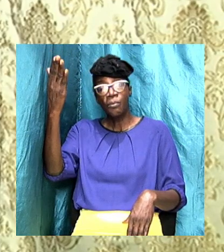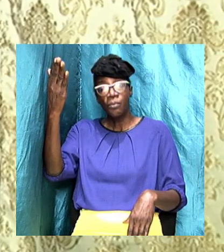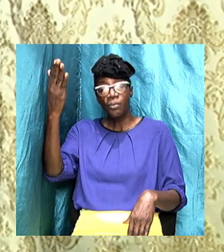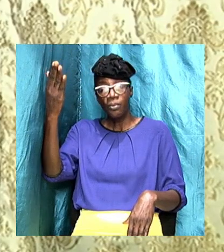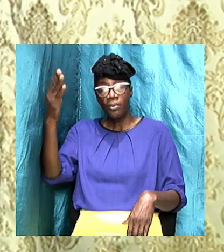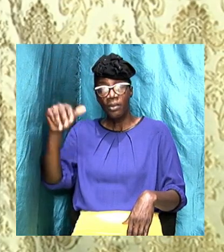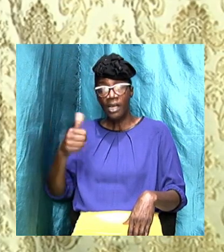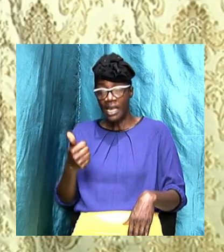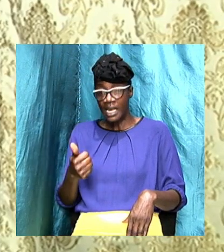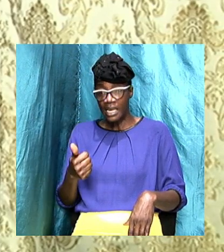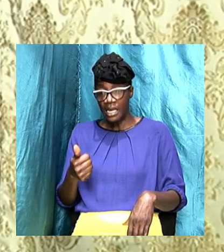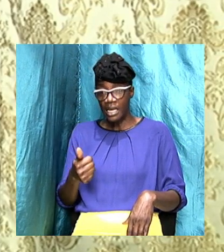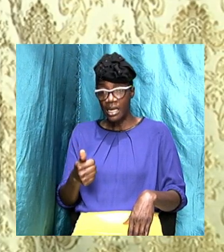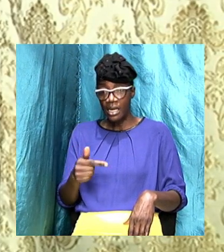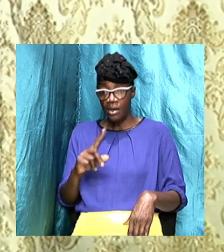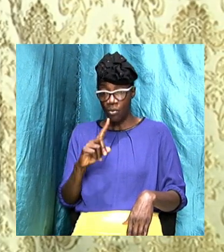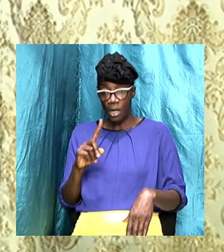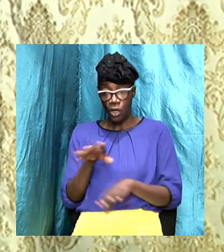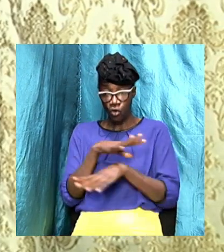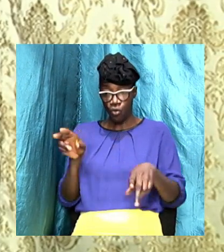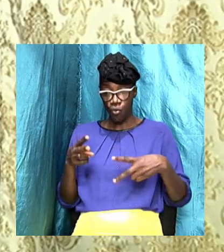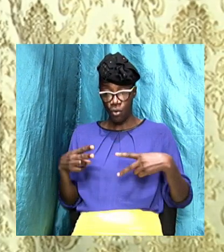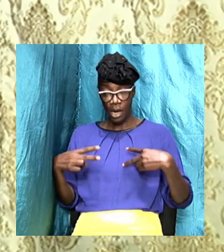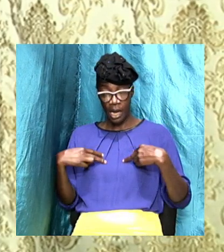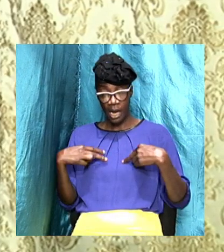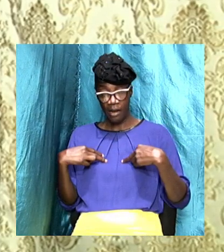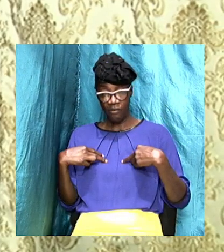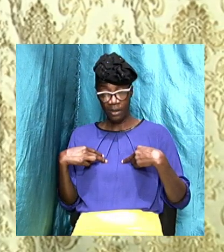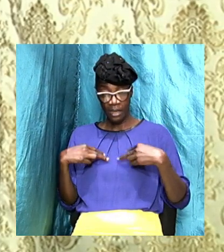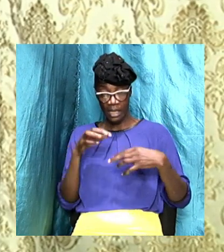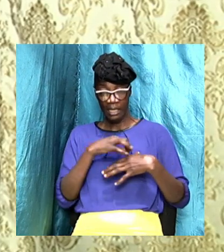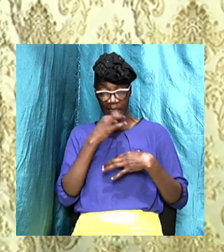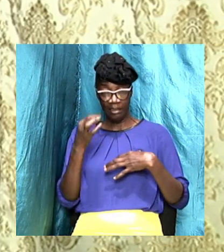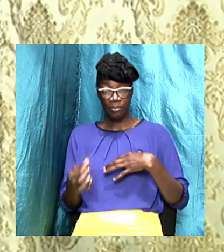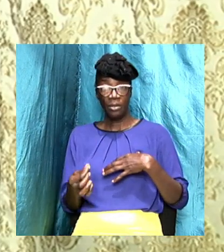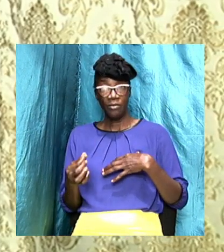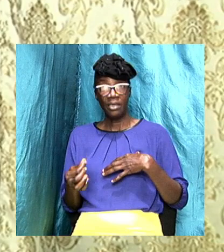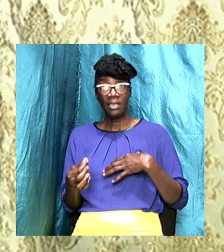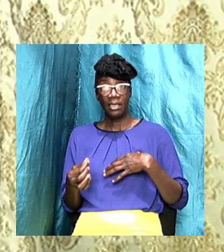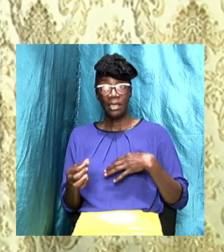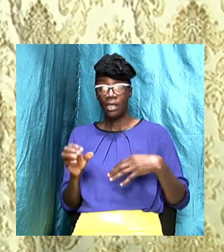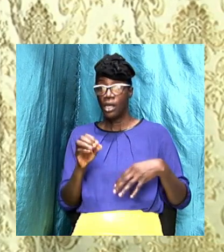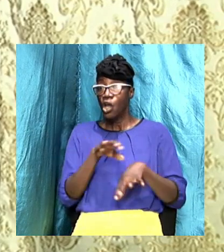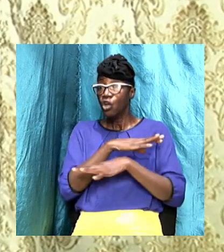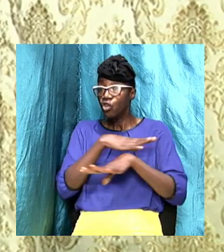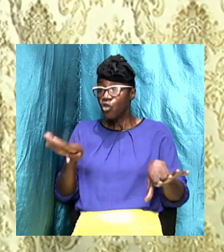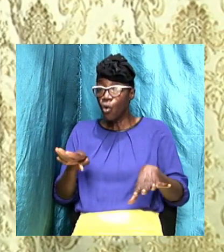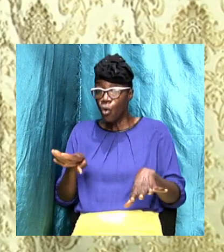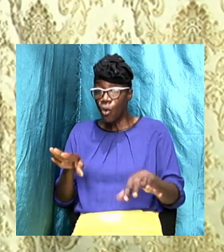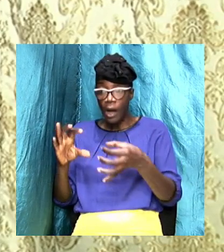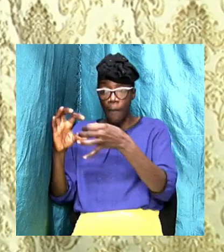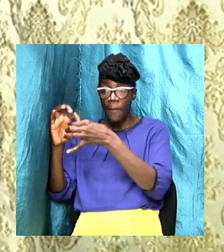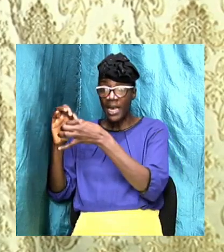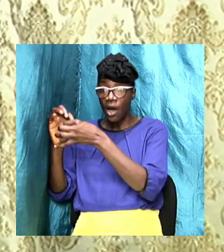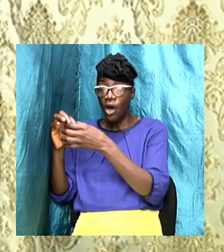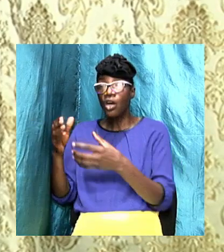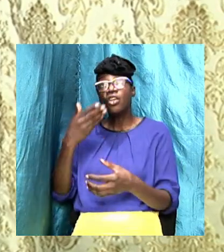does not have the Spirit, and this is the ESV, "of Christ, does not belong to him."